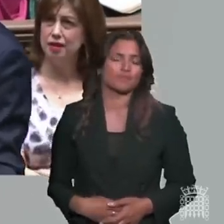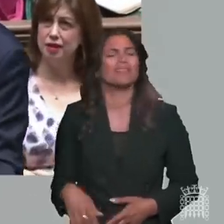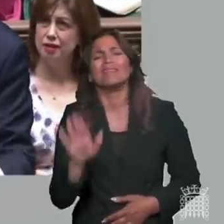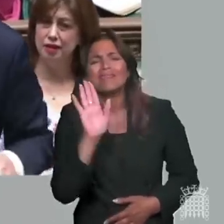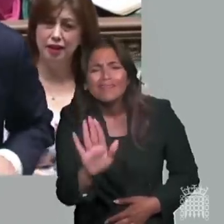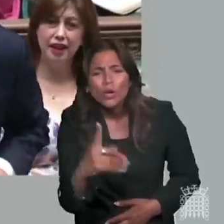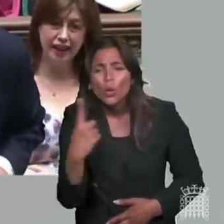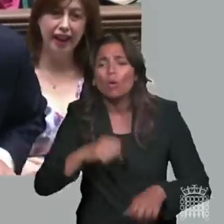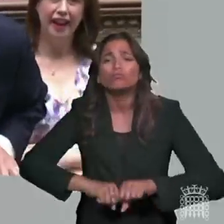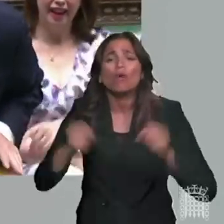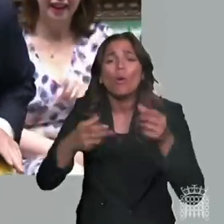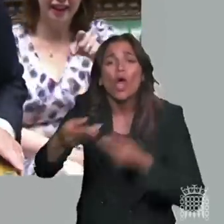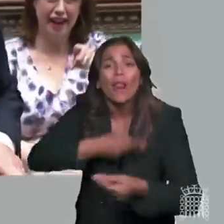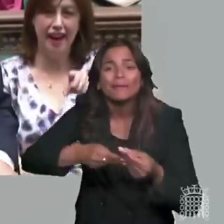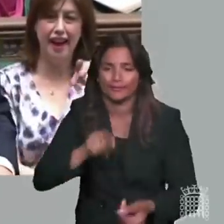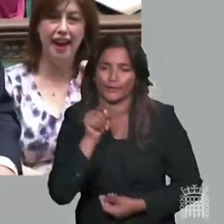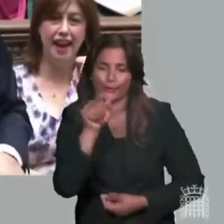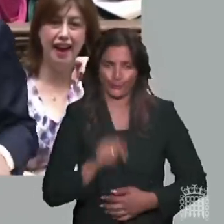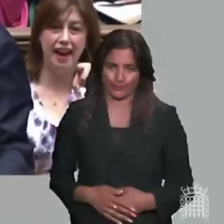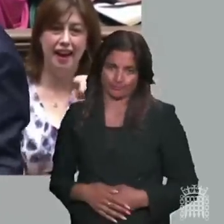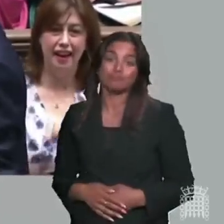that broke the economy, and they're sitting right there.